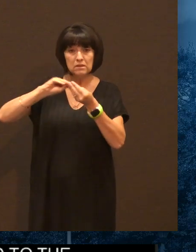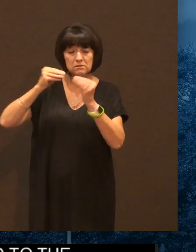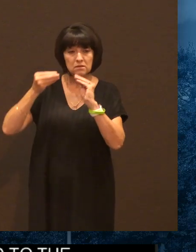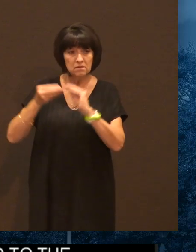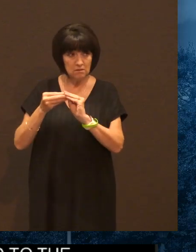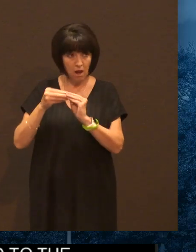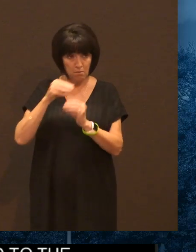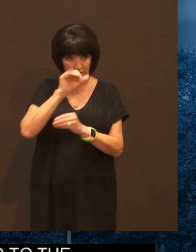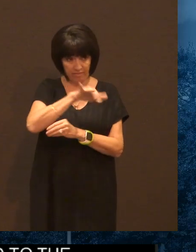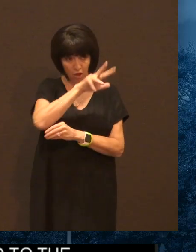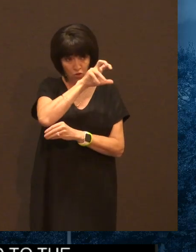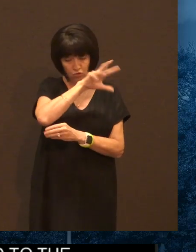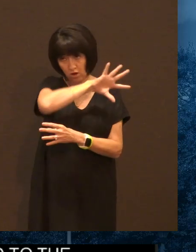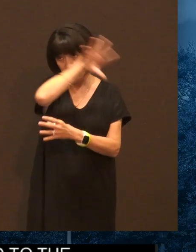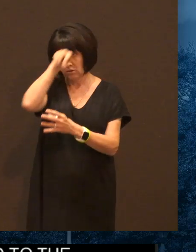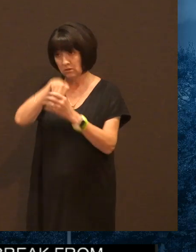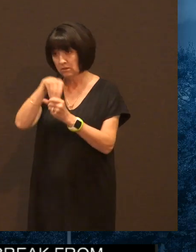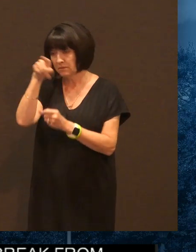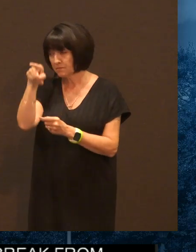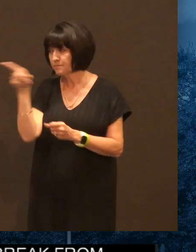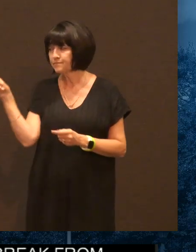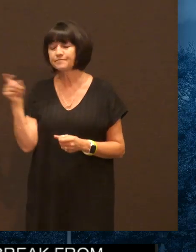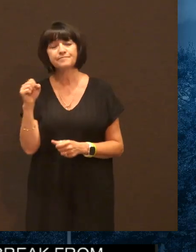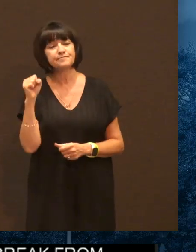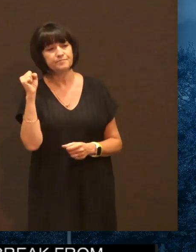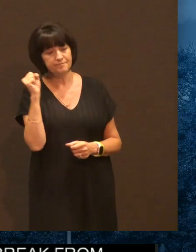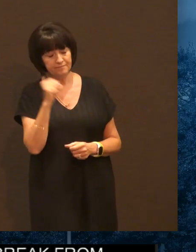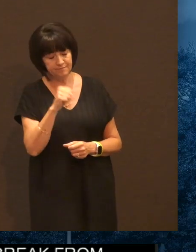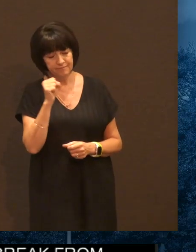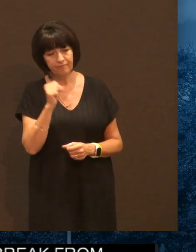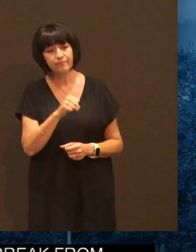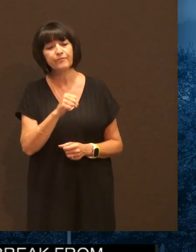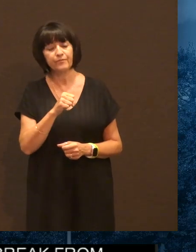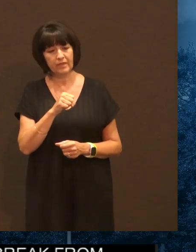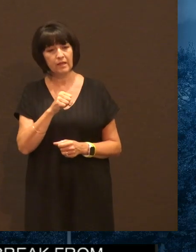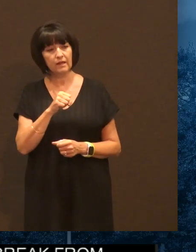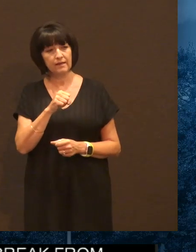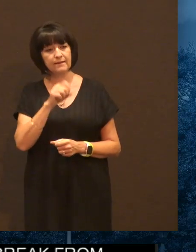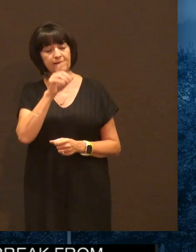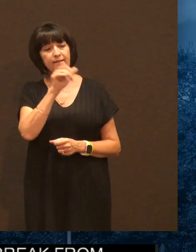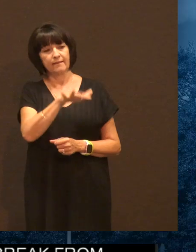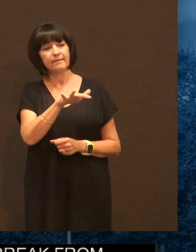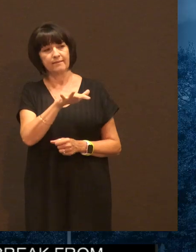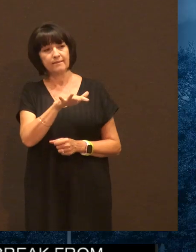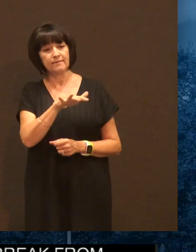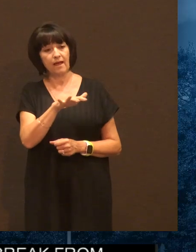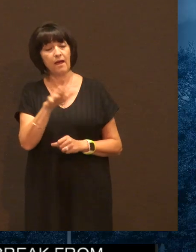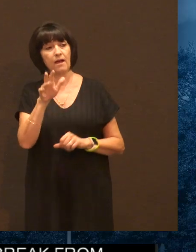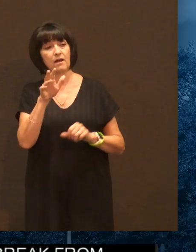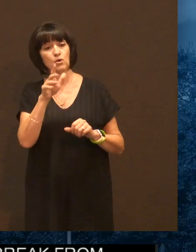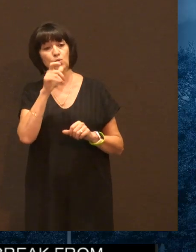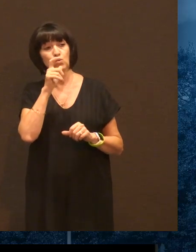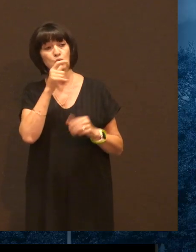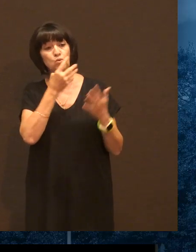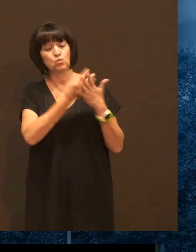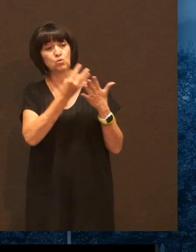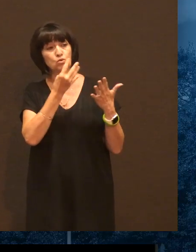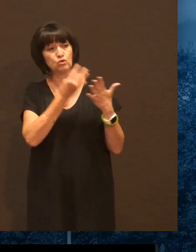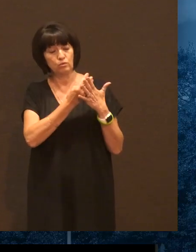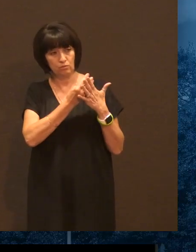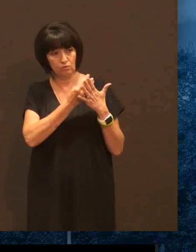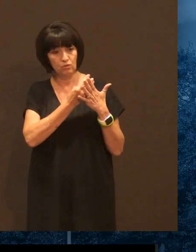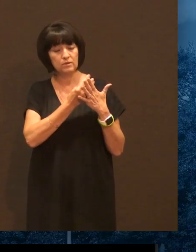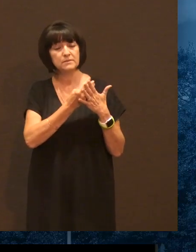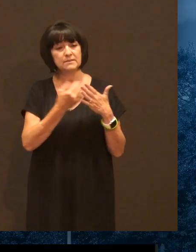it. Do you have it now? Yeah, so I have learned that those positive cases were tested at a lab